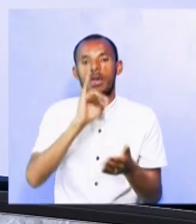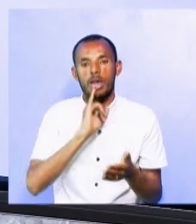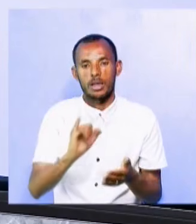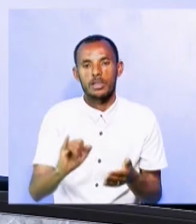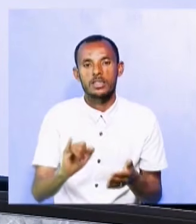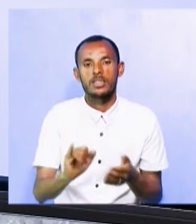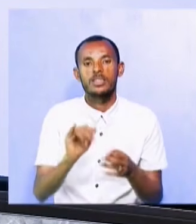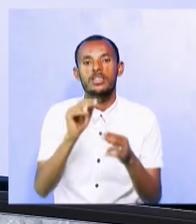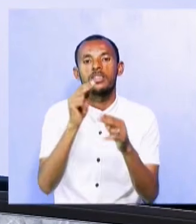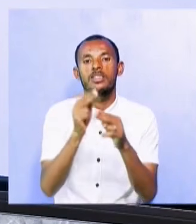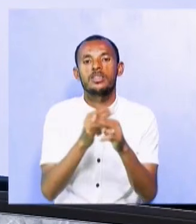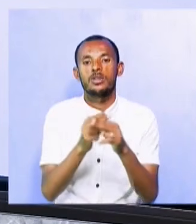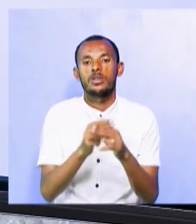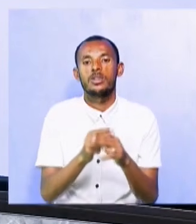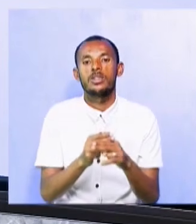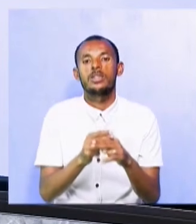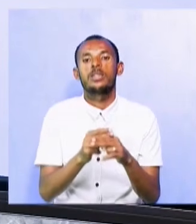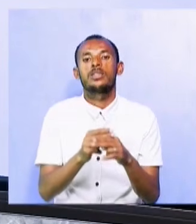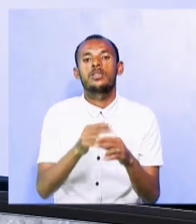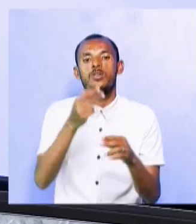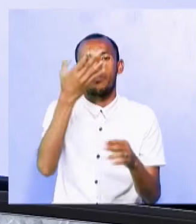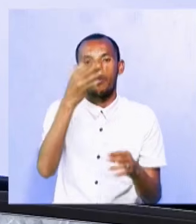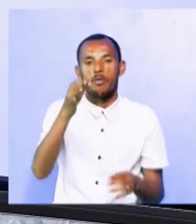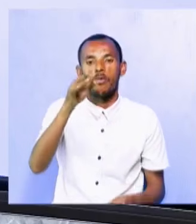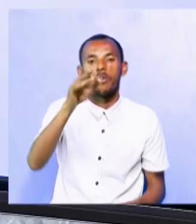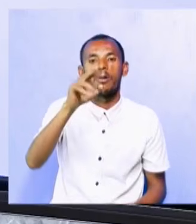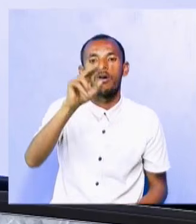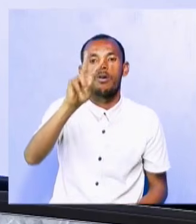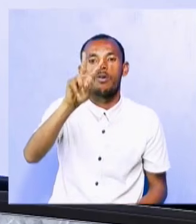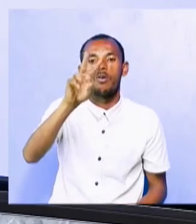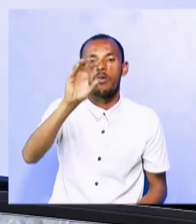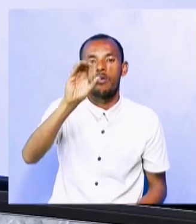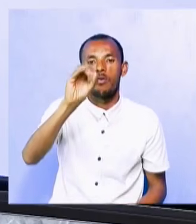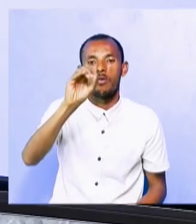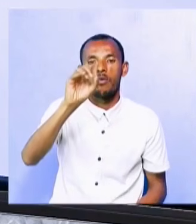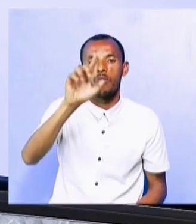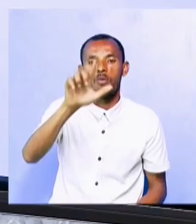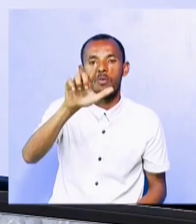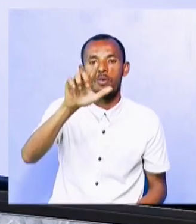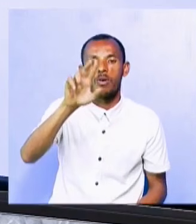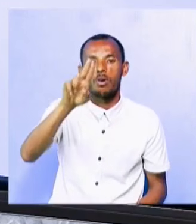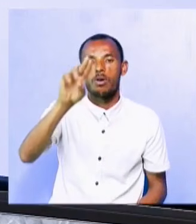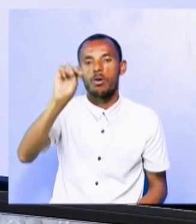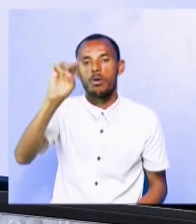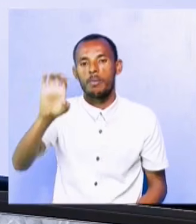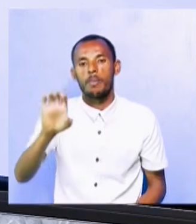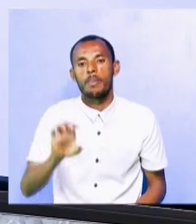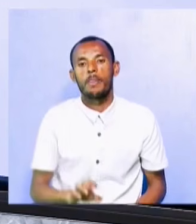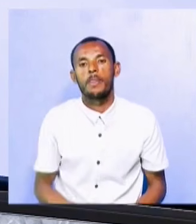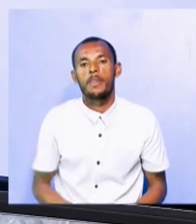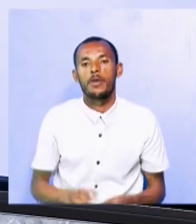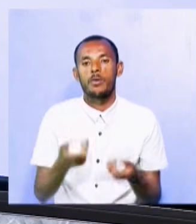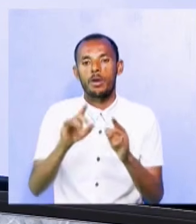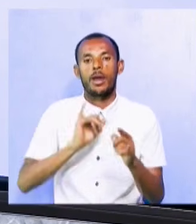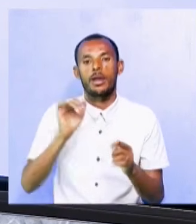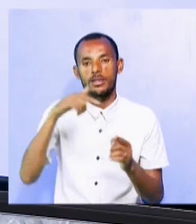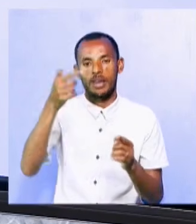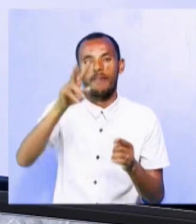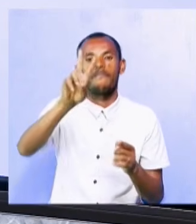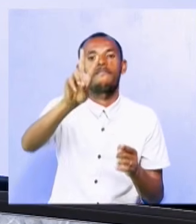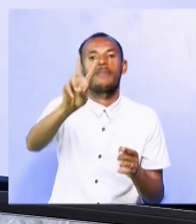a shorthand notation that we use to represent the volume. Okay, when I say